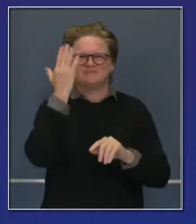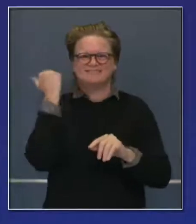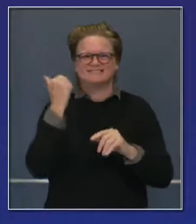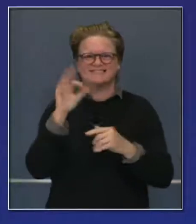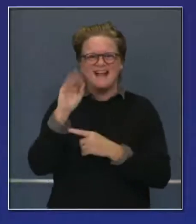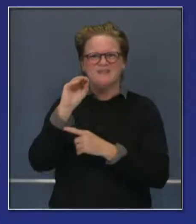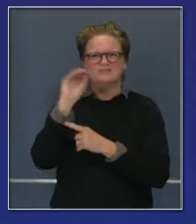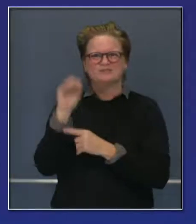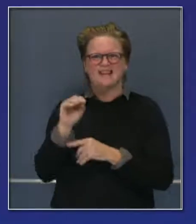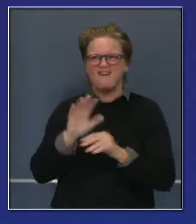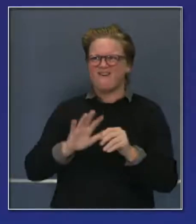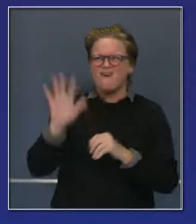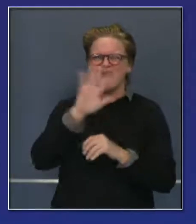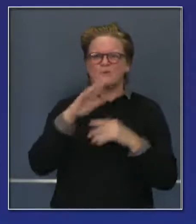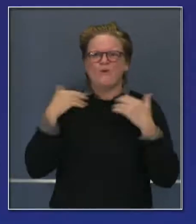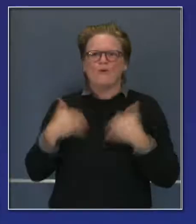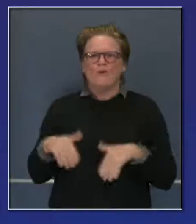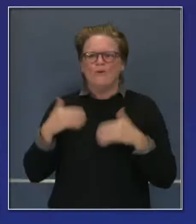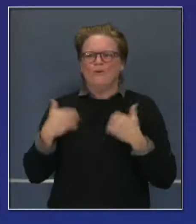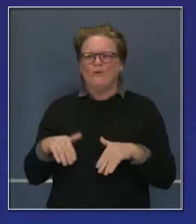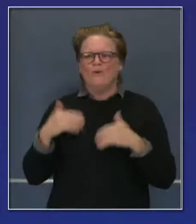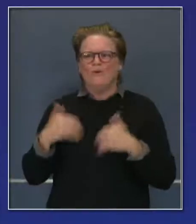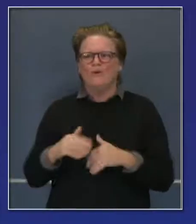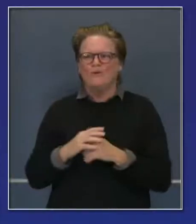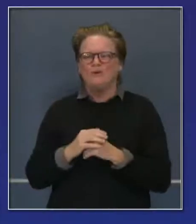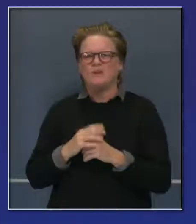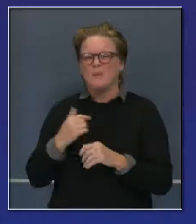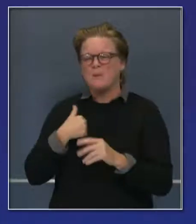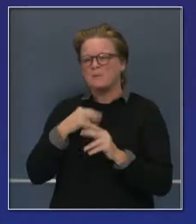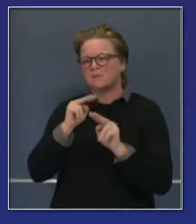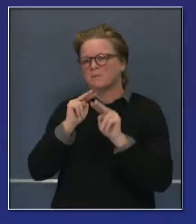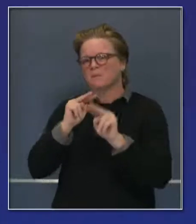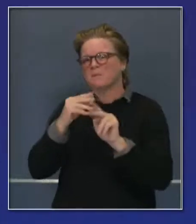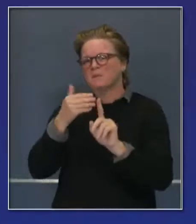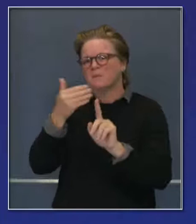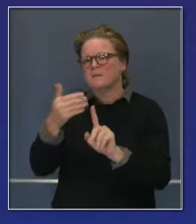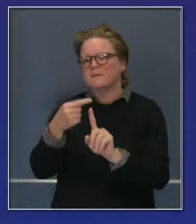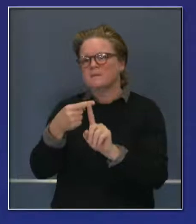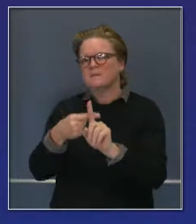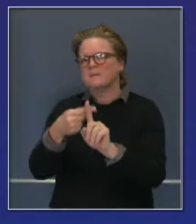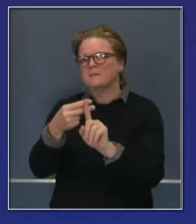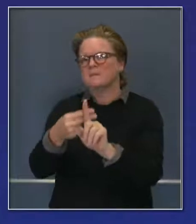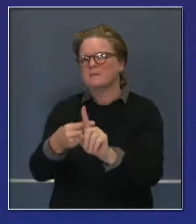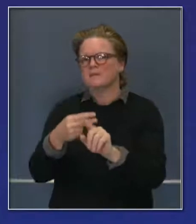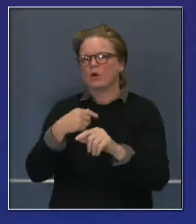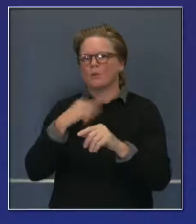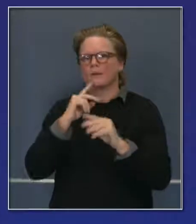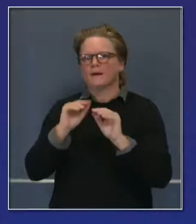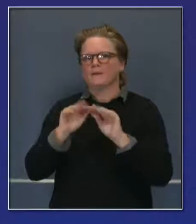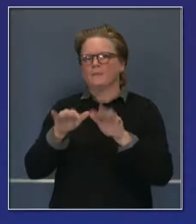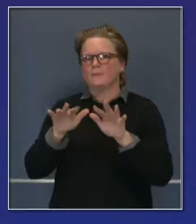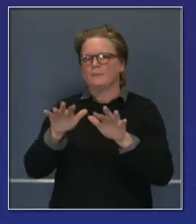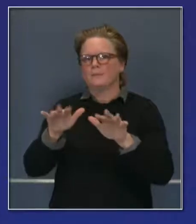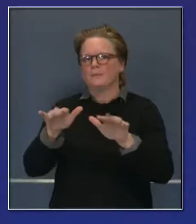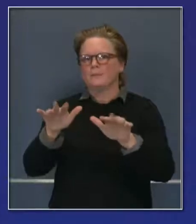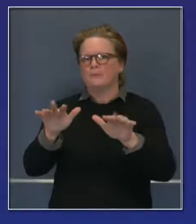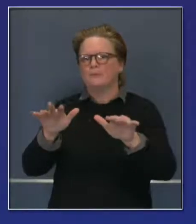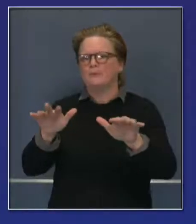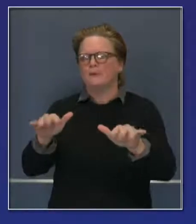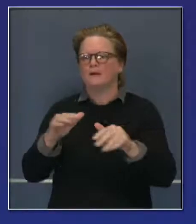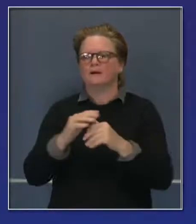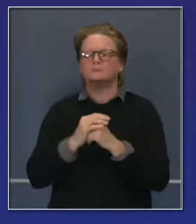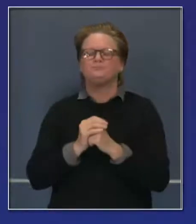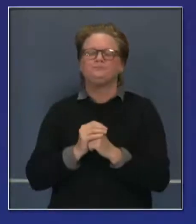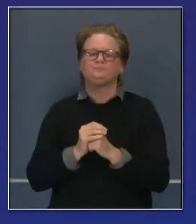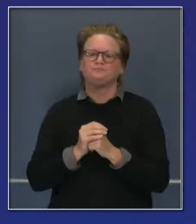though, to caution, and that's the second bullet point you see in this slide. That's great news, but mass distribution is